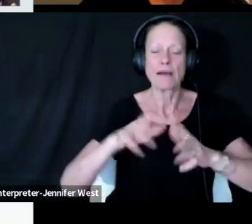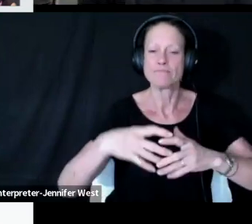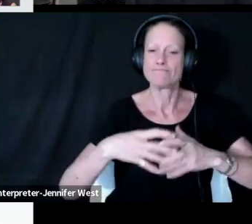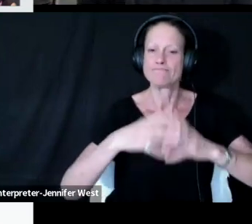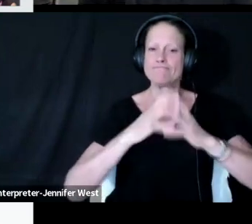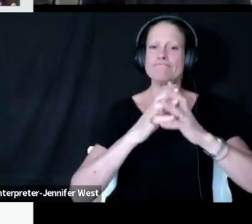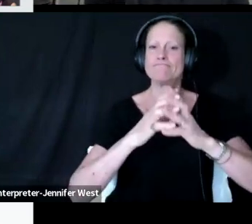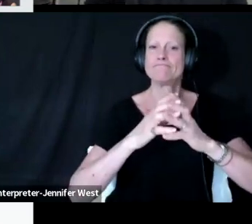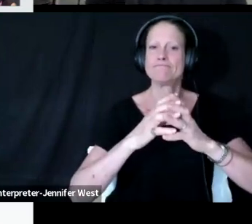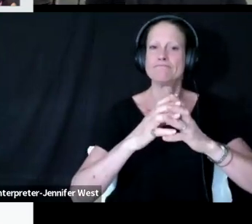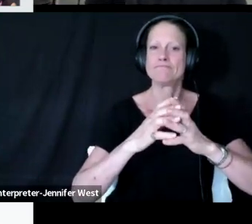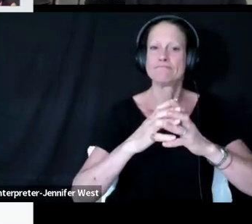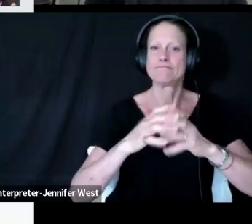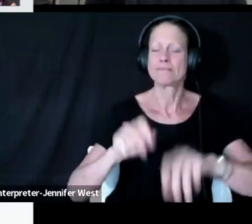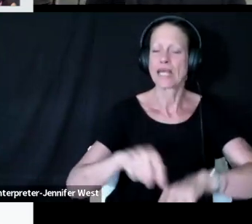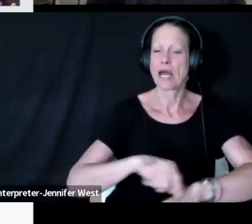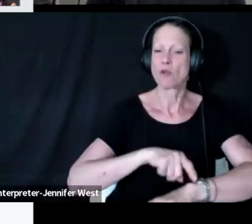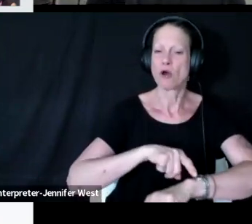Yeah, I mean,